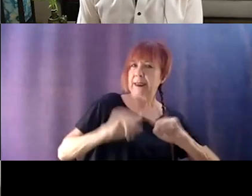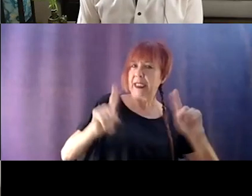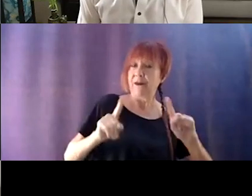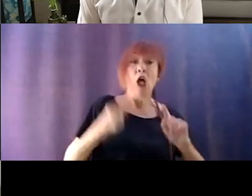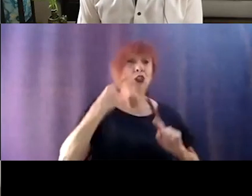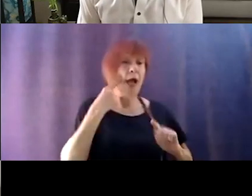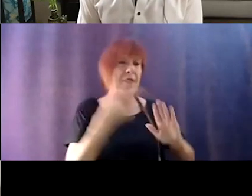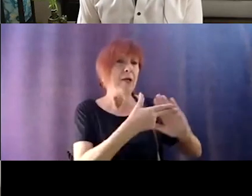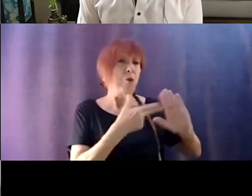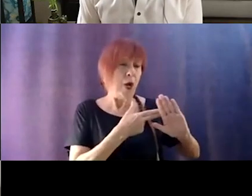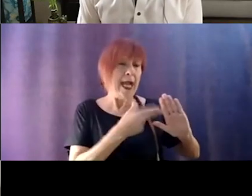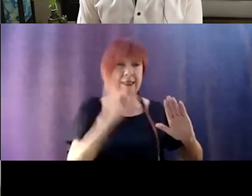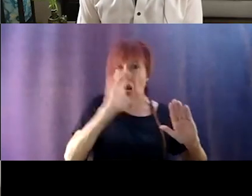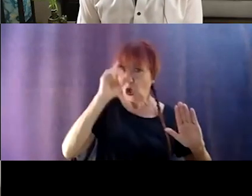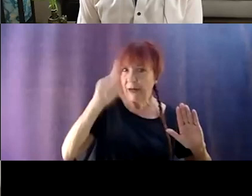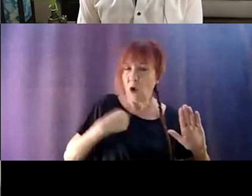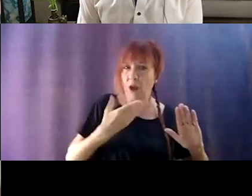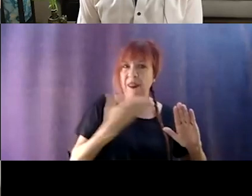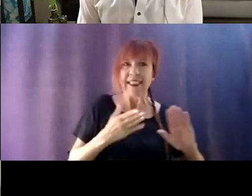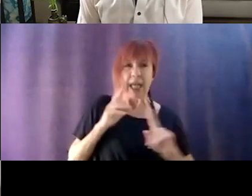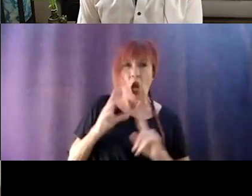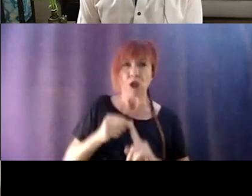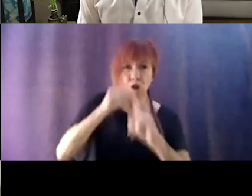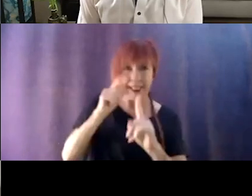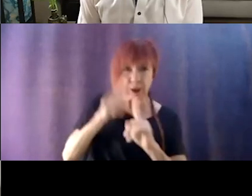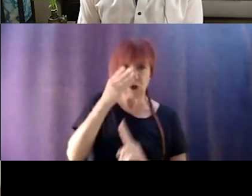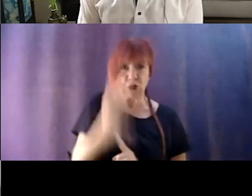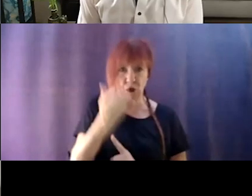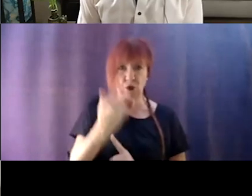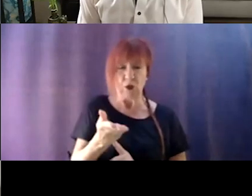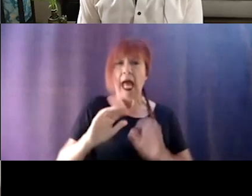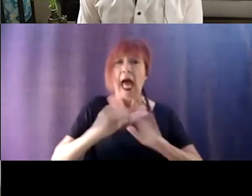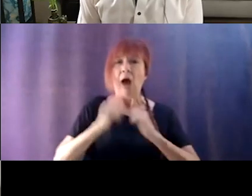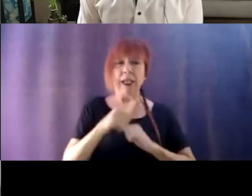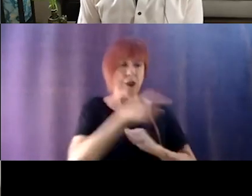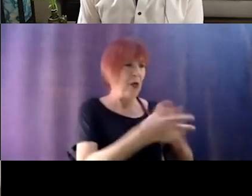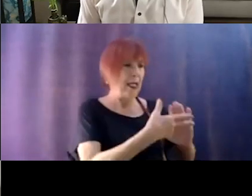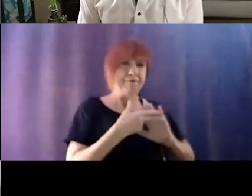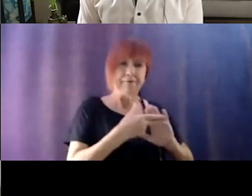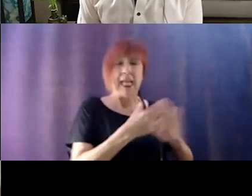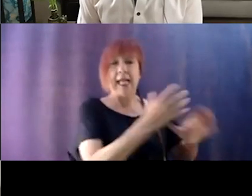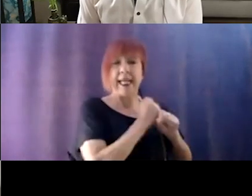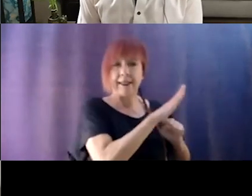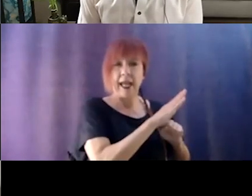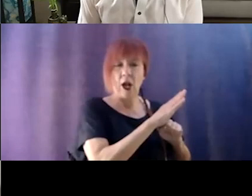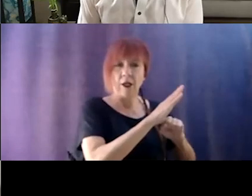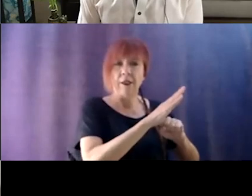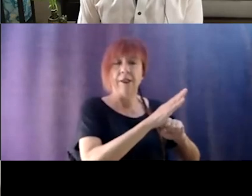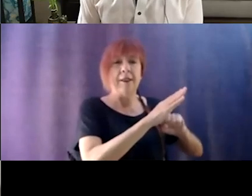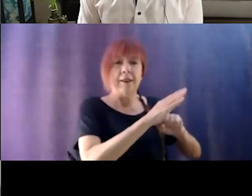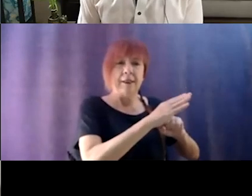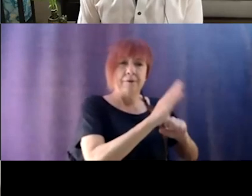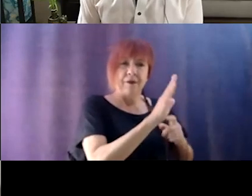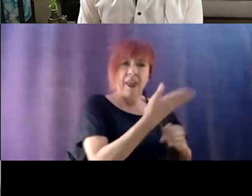for things that are unique to you. How can you set this product apart? How can you sell it a little bit differently than